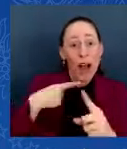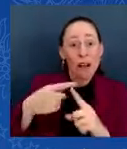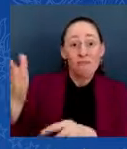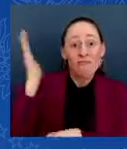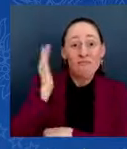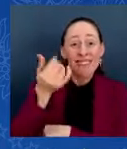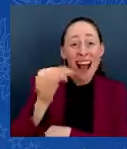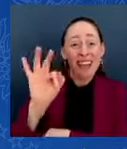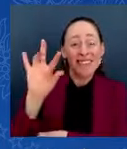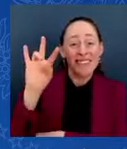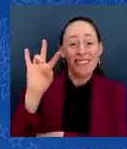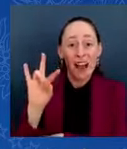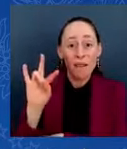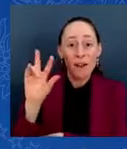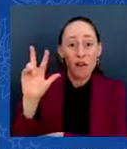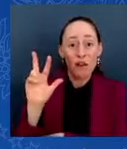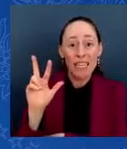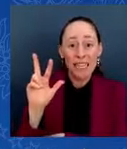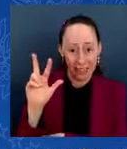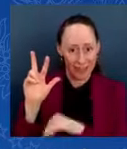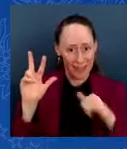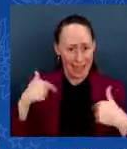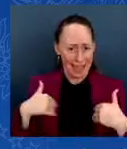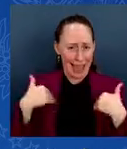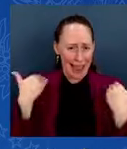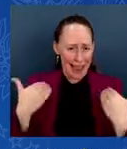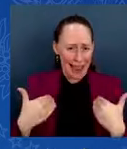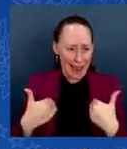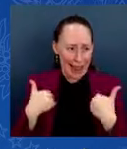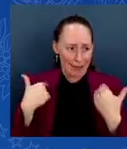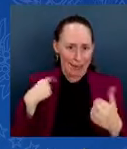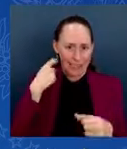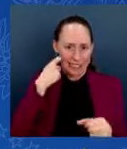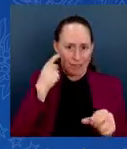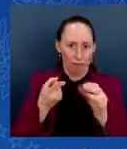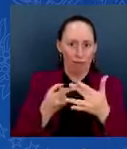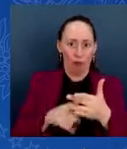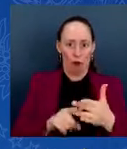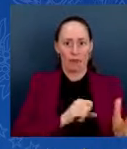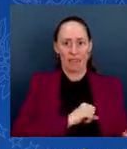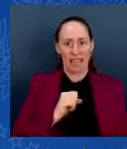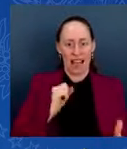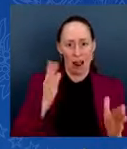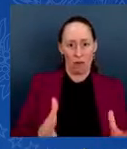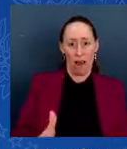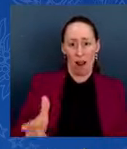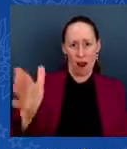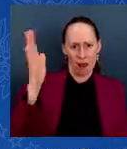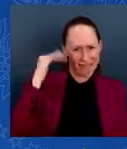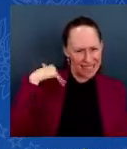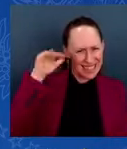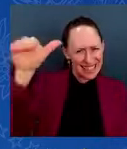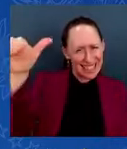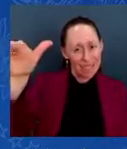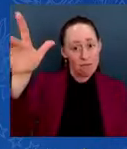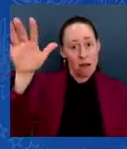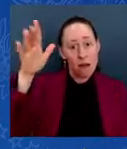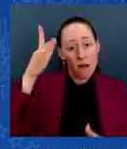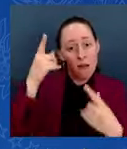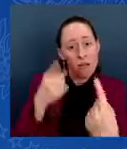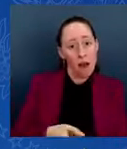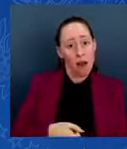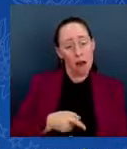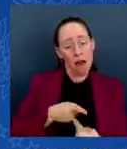Frank Church from the state of Idaho. Folks, I have an incredible partner. The progress we've